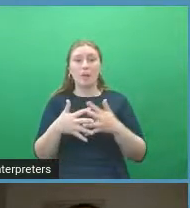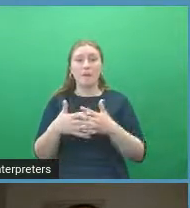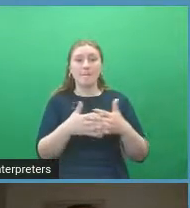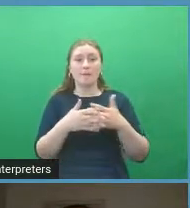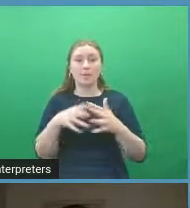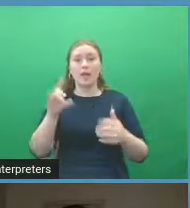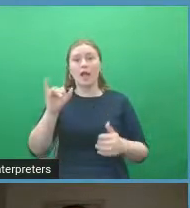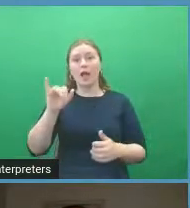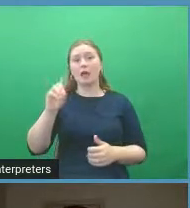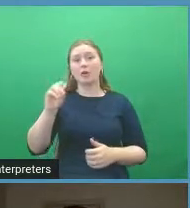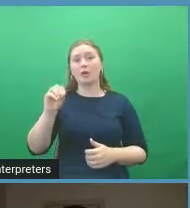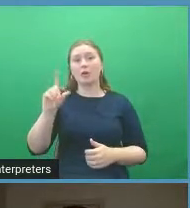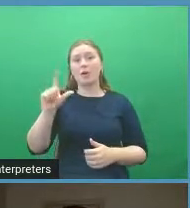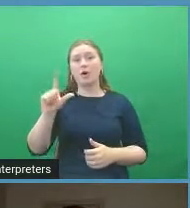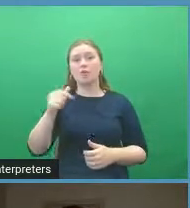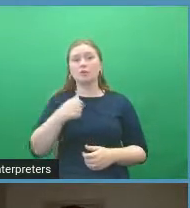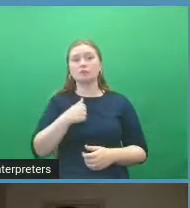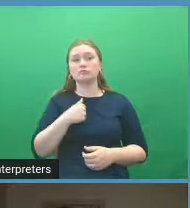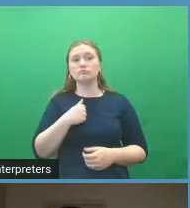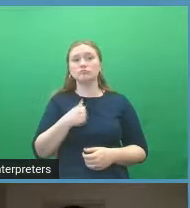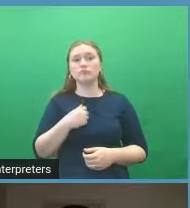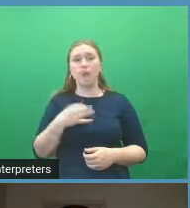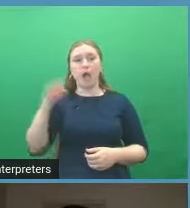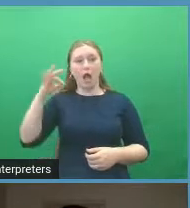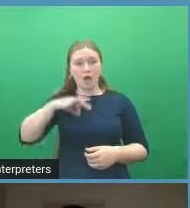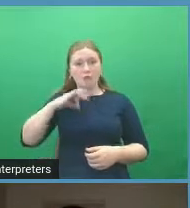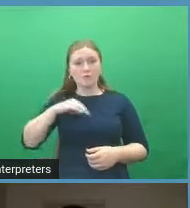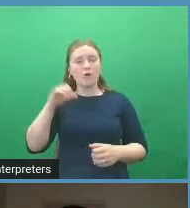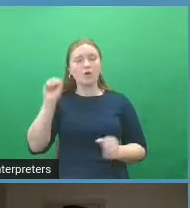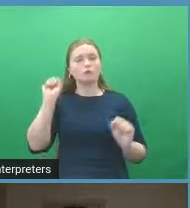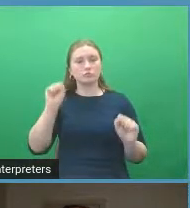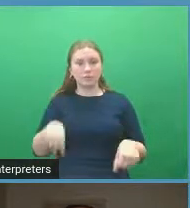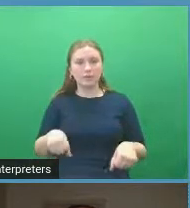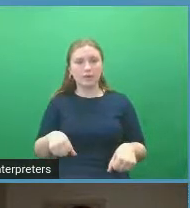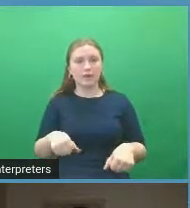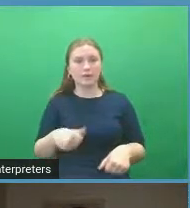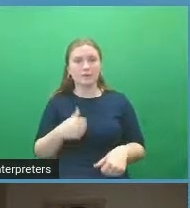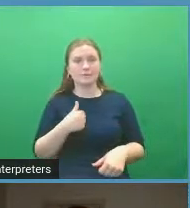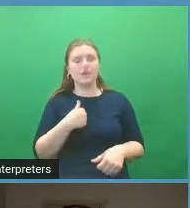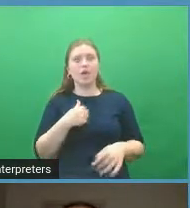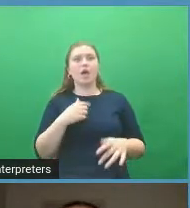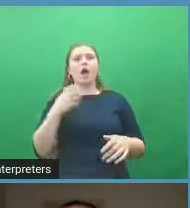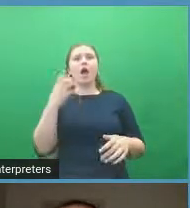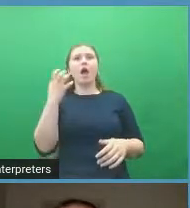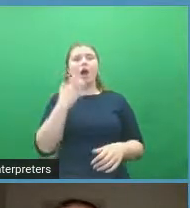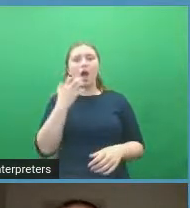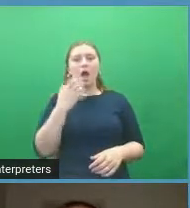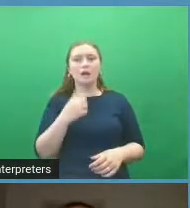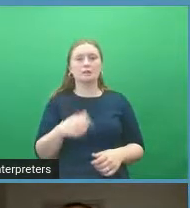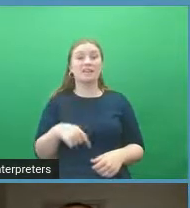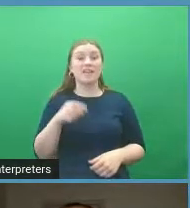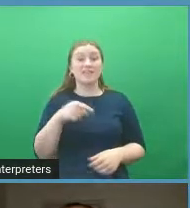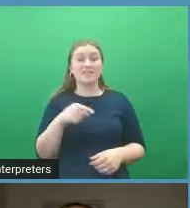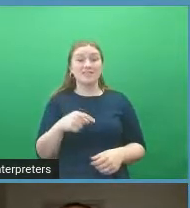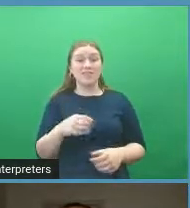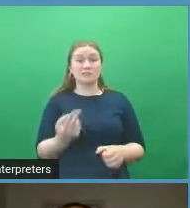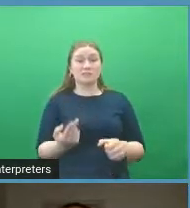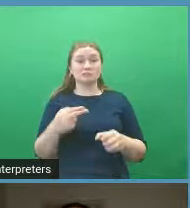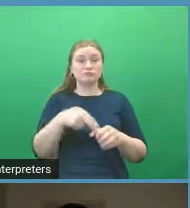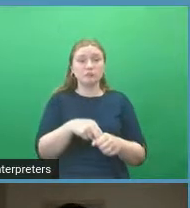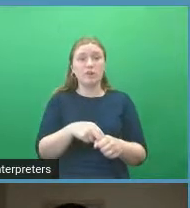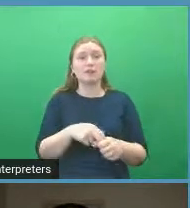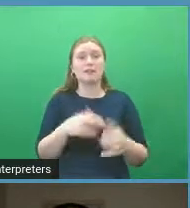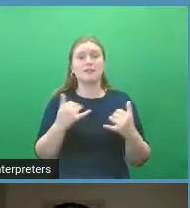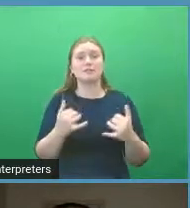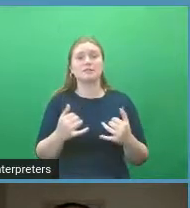I could actually vote and shape the content that I was watching in front of me. That form of engagement continues to grow and become